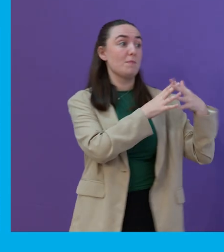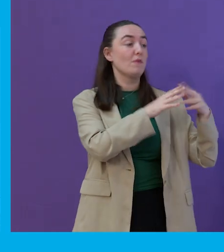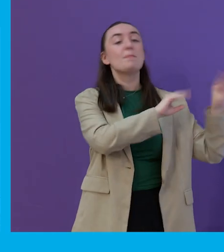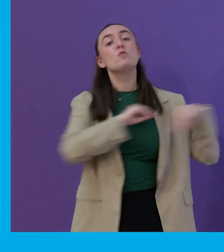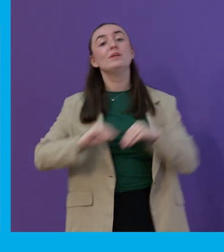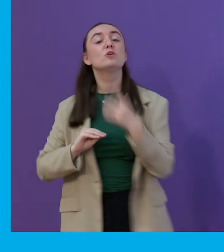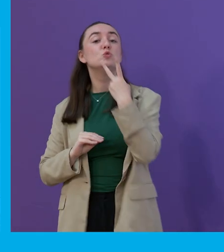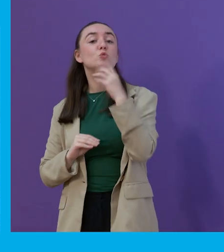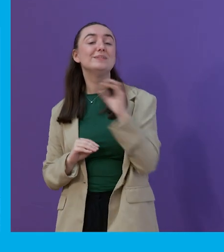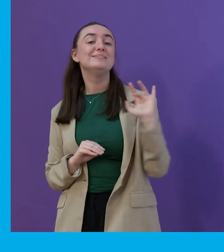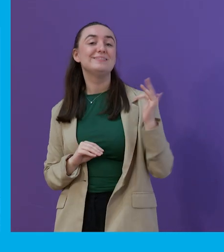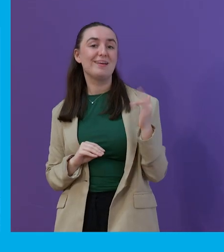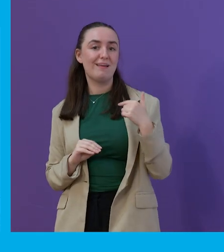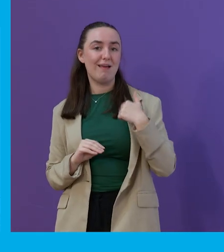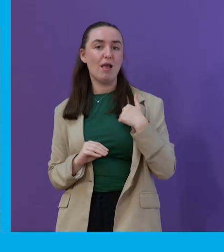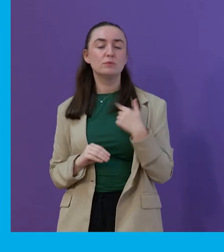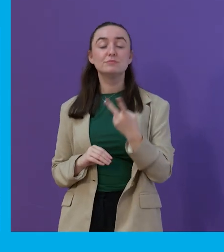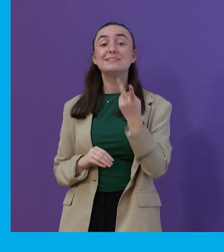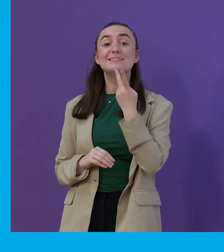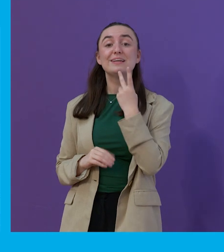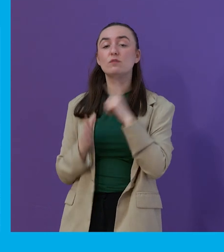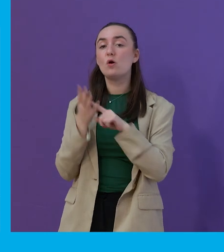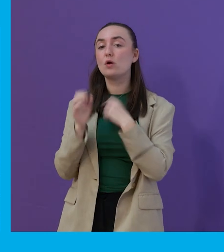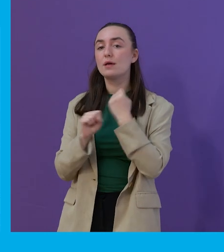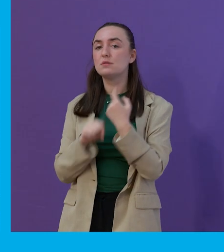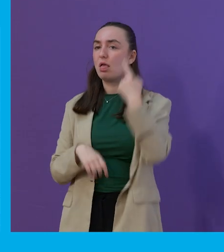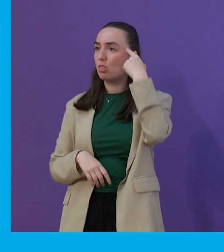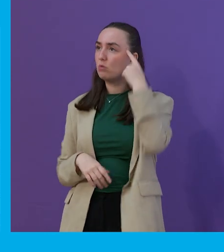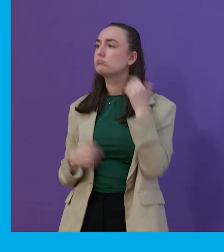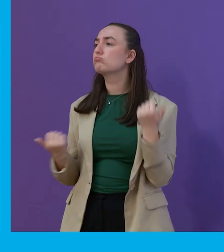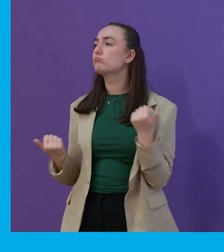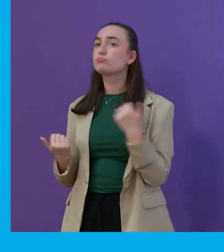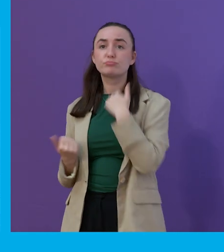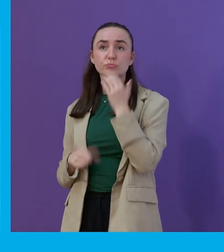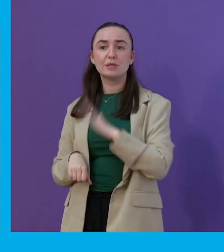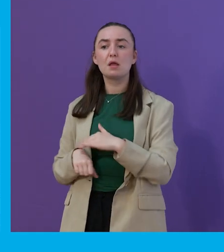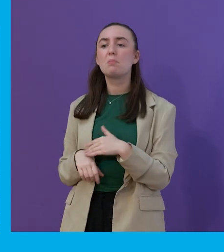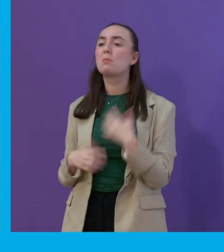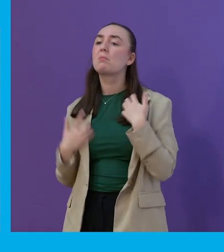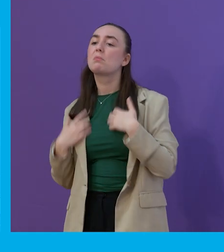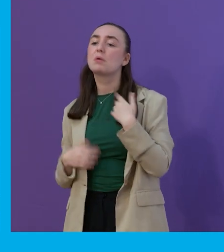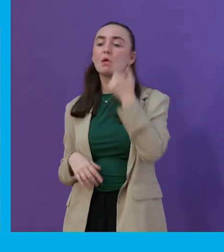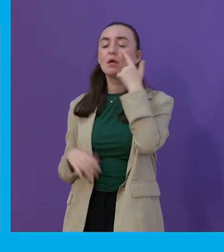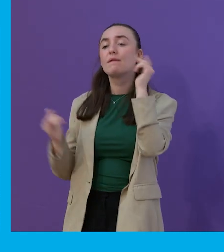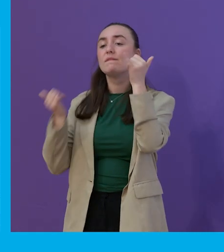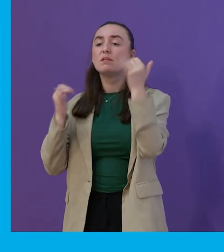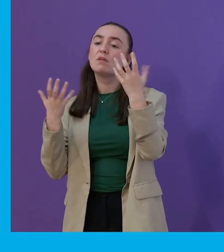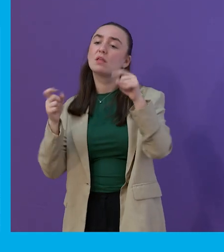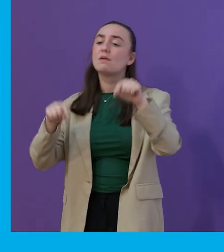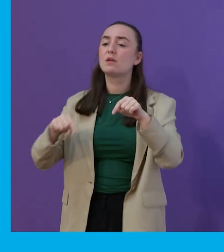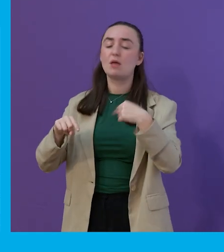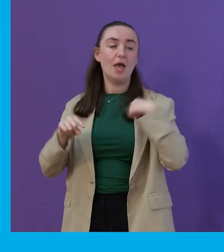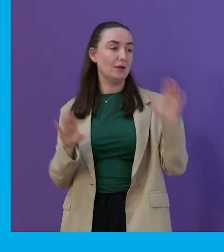and I had a bit of time on my hands, and I thought, oh, this festival. What is it that's so unusual? I grew up with the